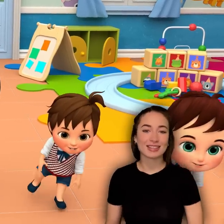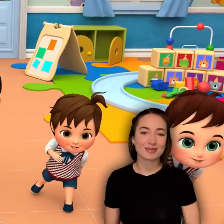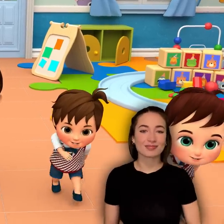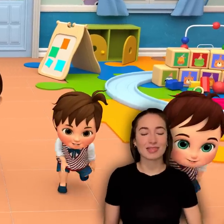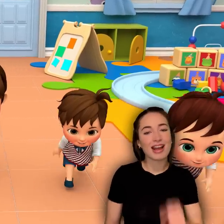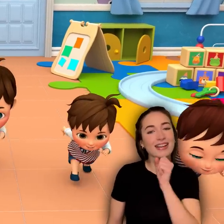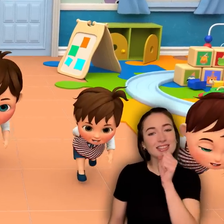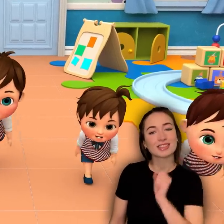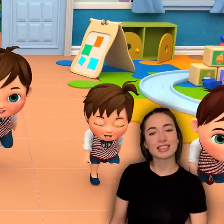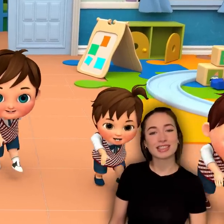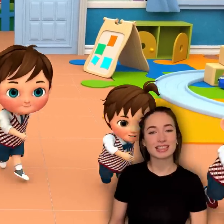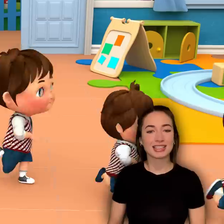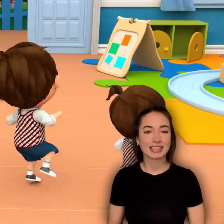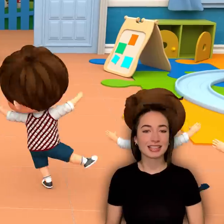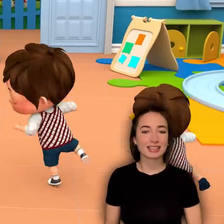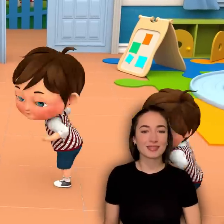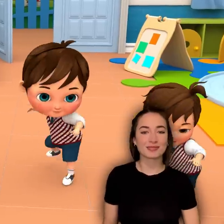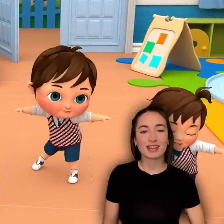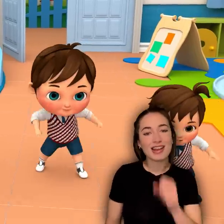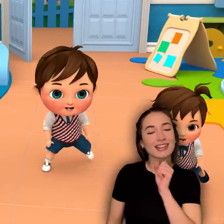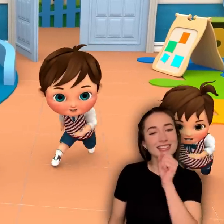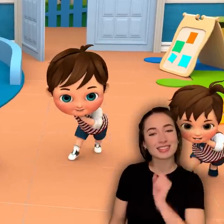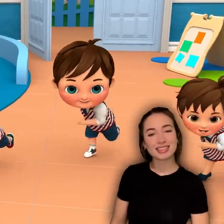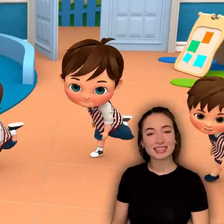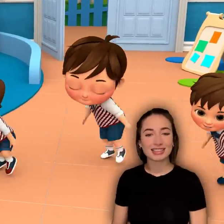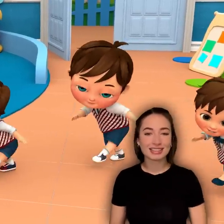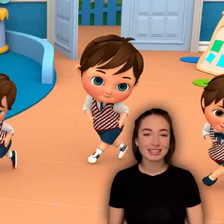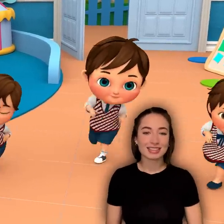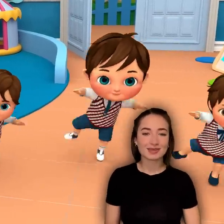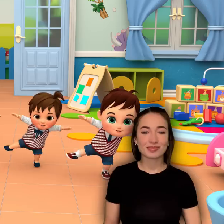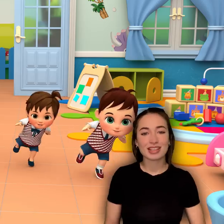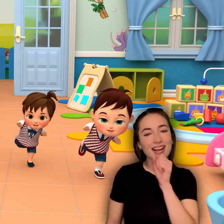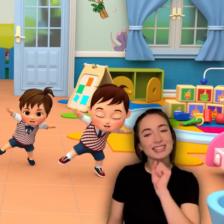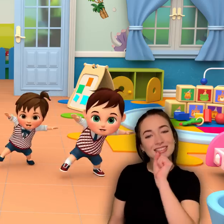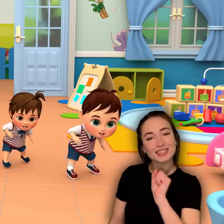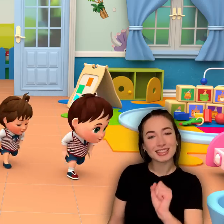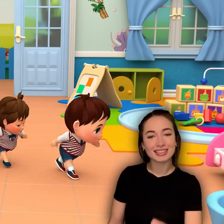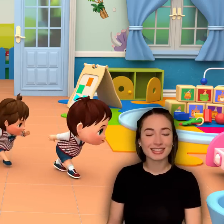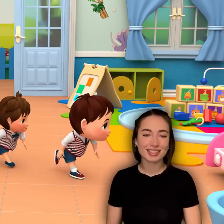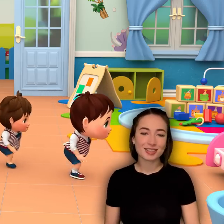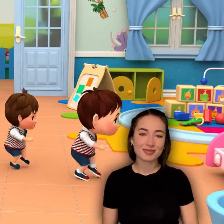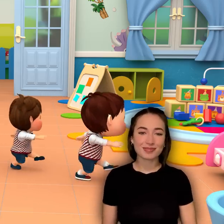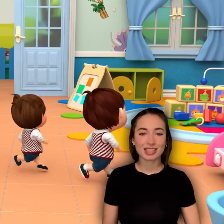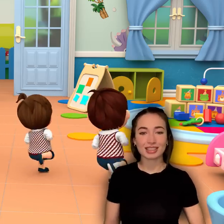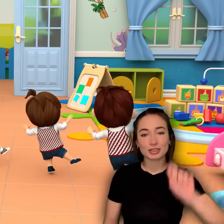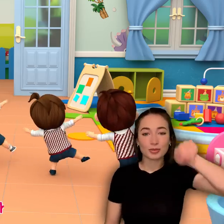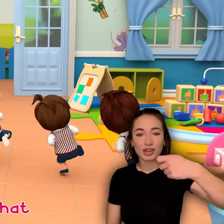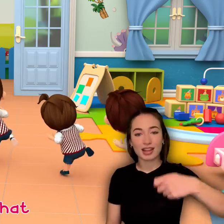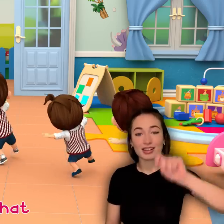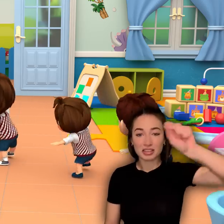cream ice cream ice cream ice cream